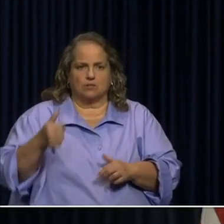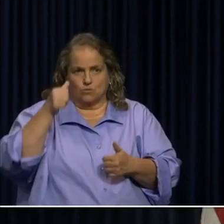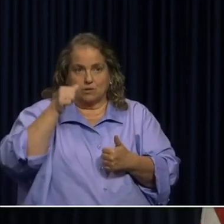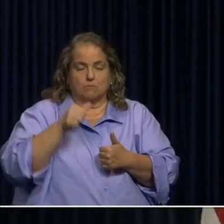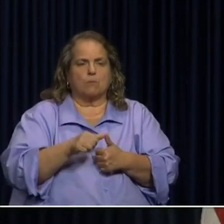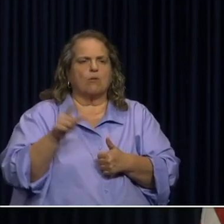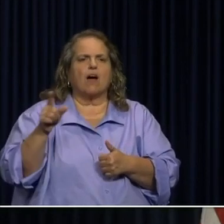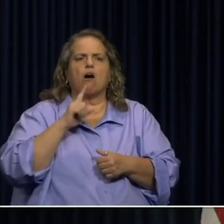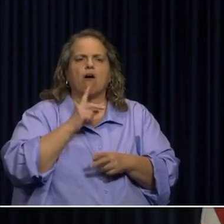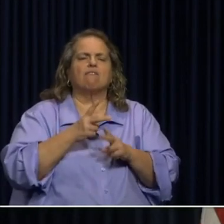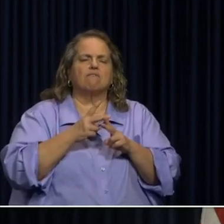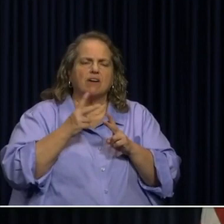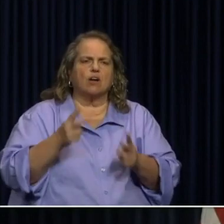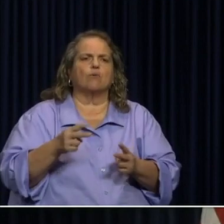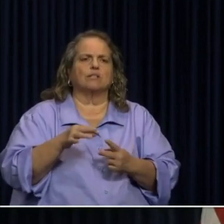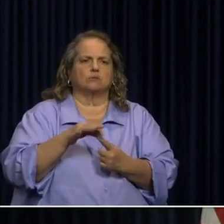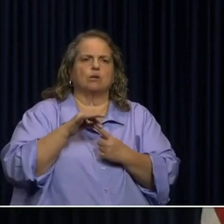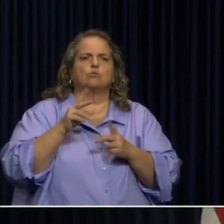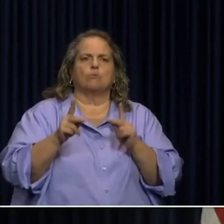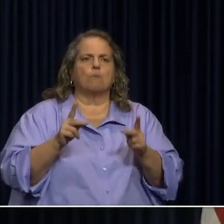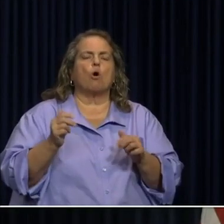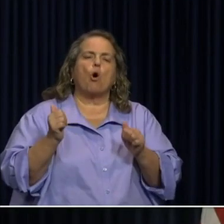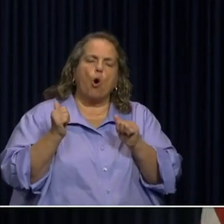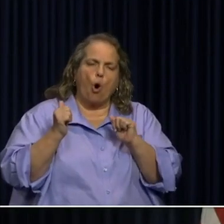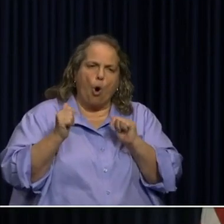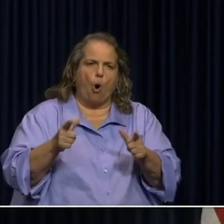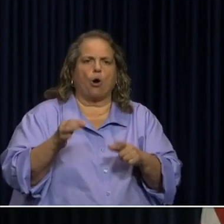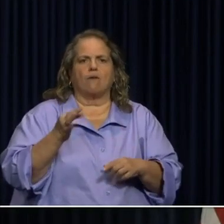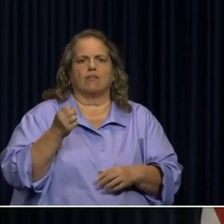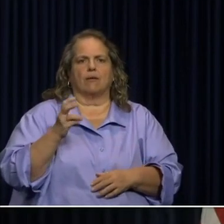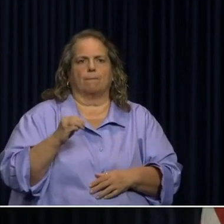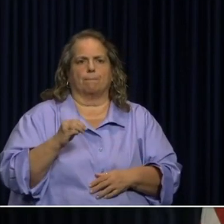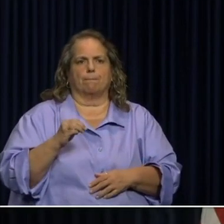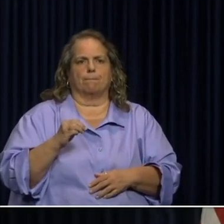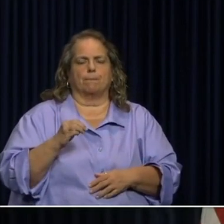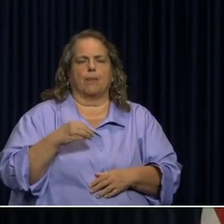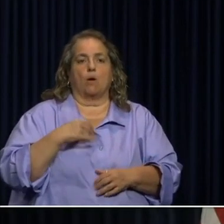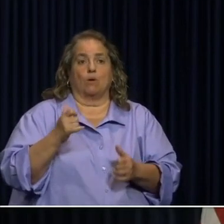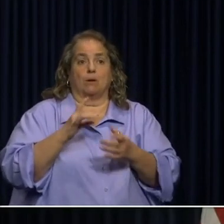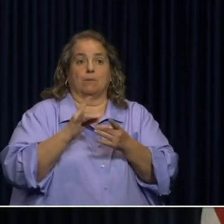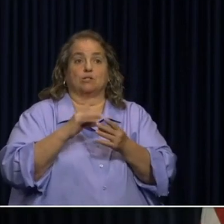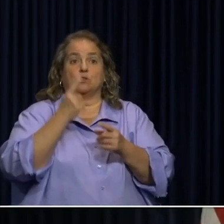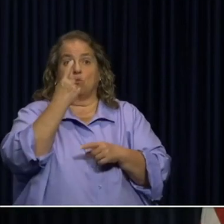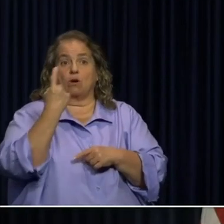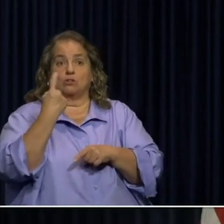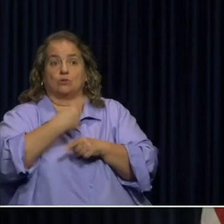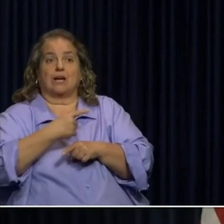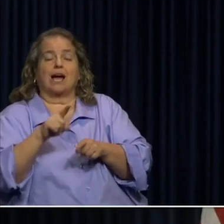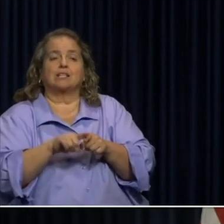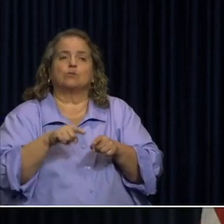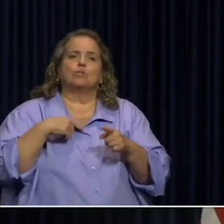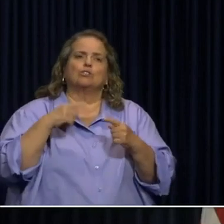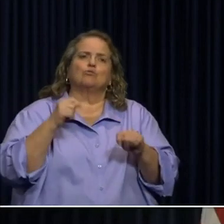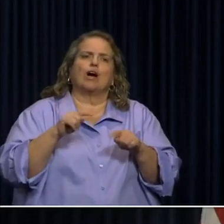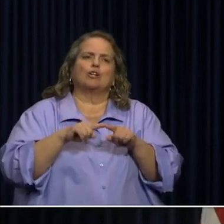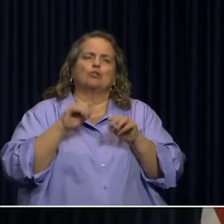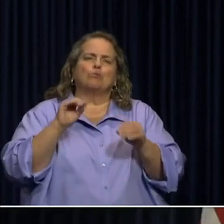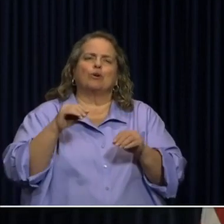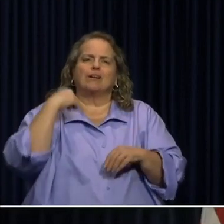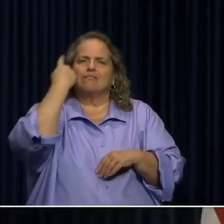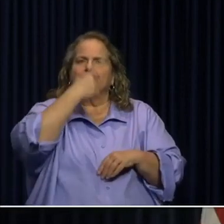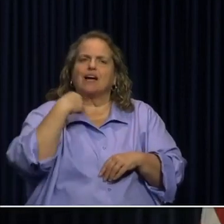very special people, all of them. Want to mention one today, as we've tried to put a